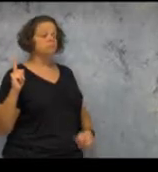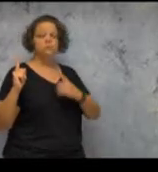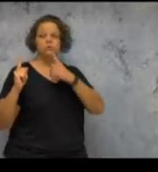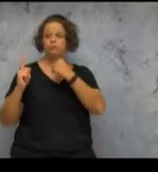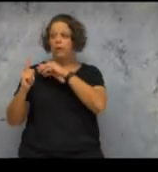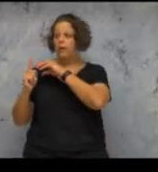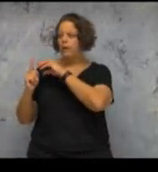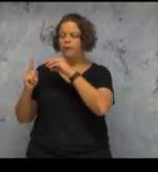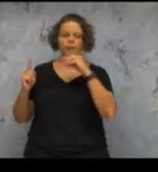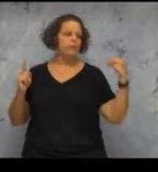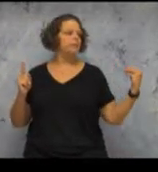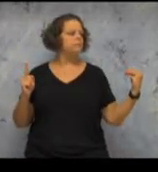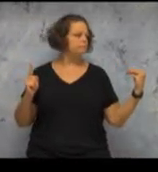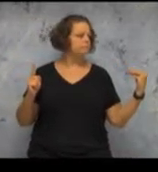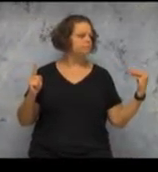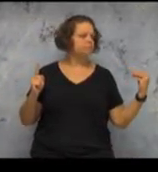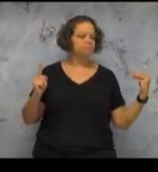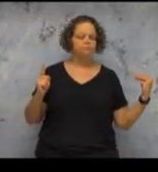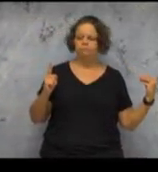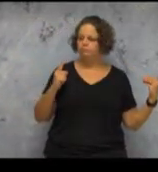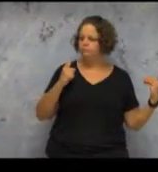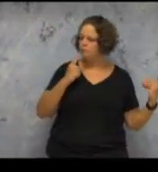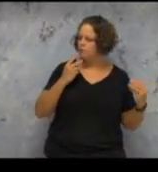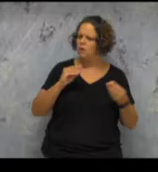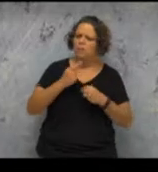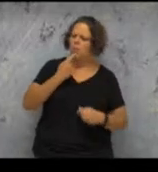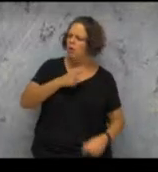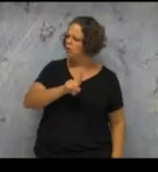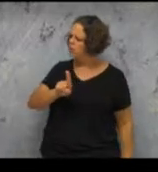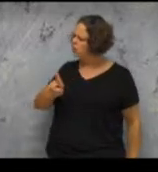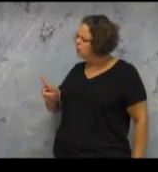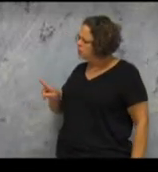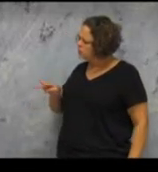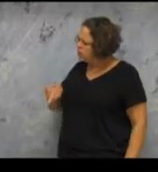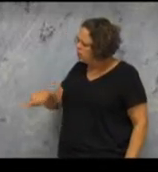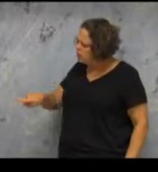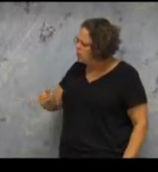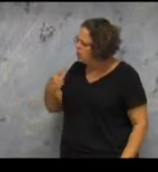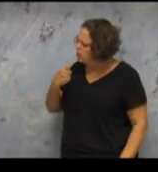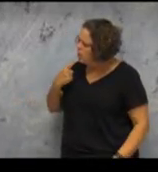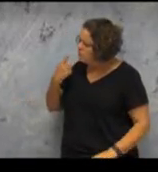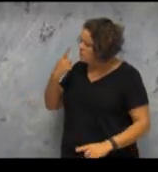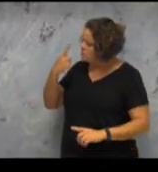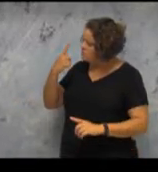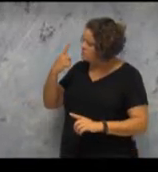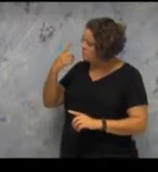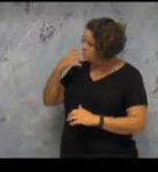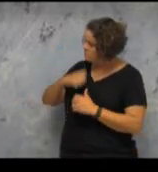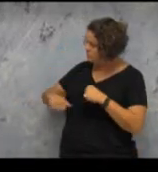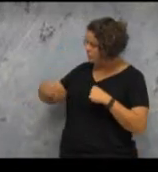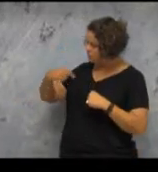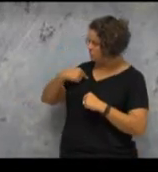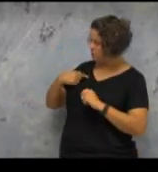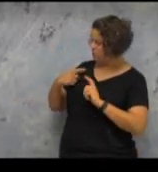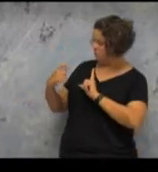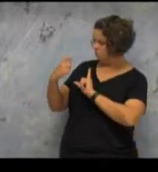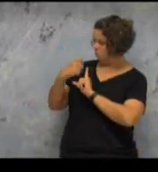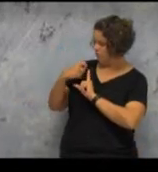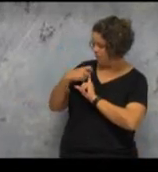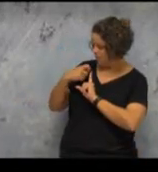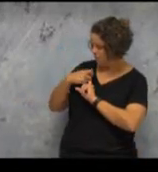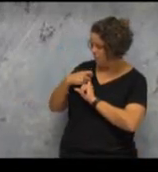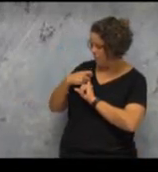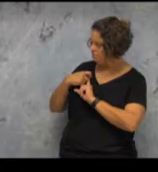One turned to the colors and said, "If someone is mean and picks on me, I, for one, stand up and